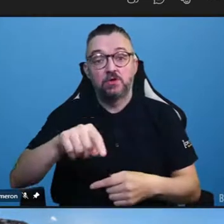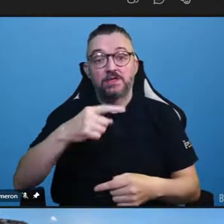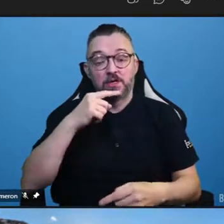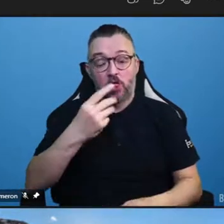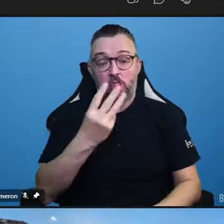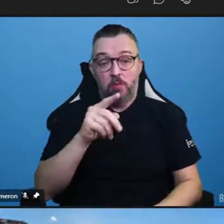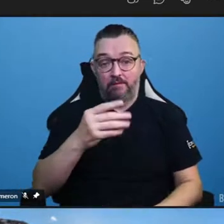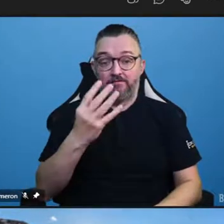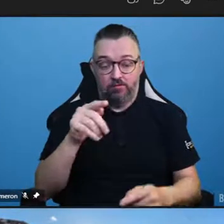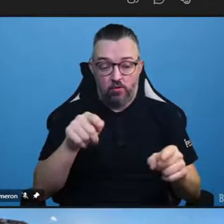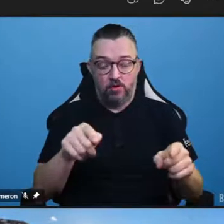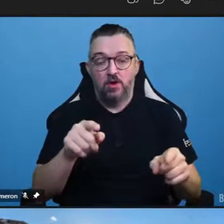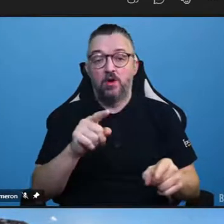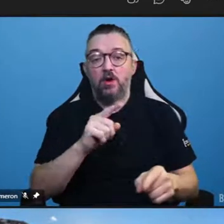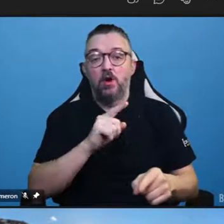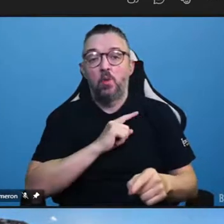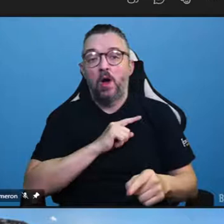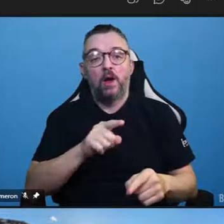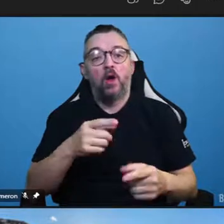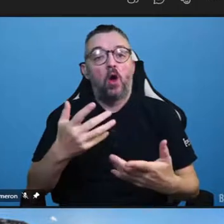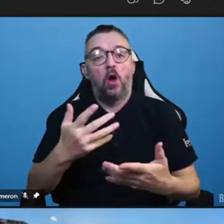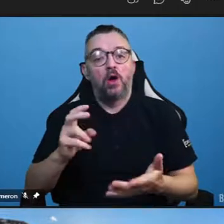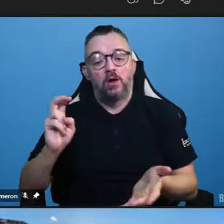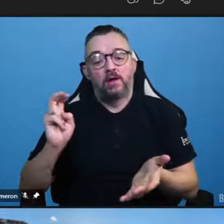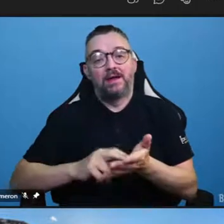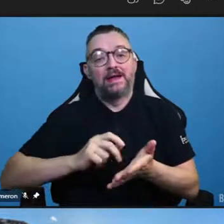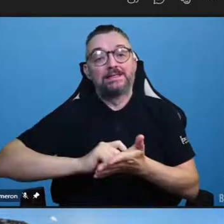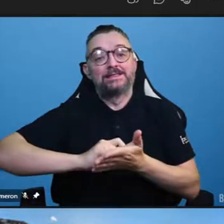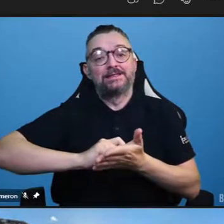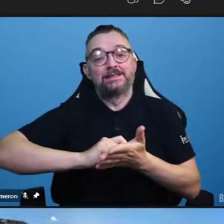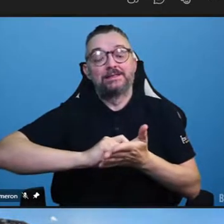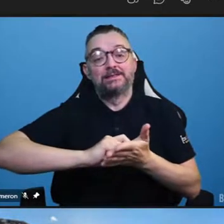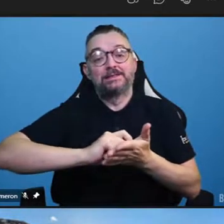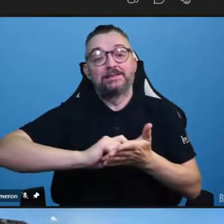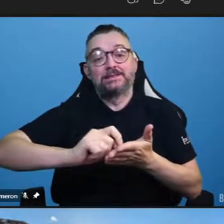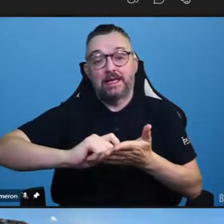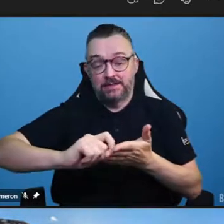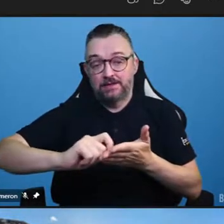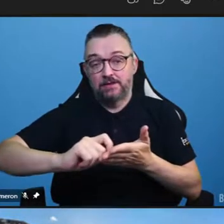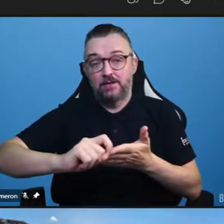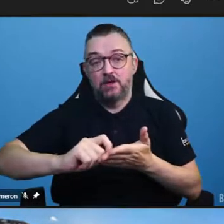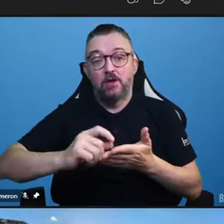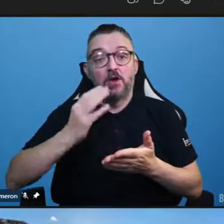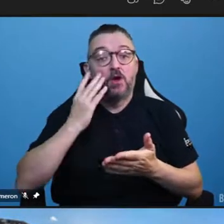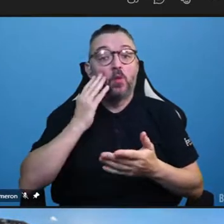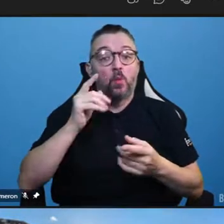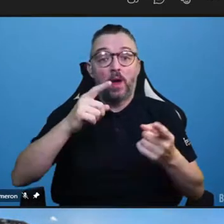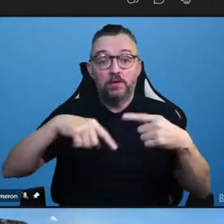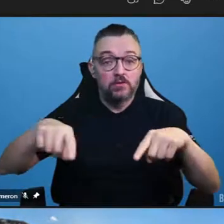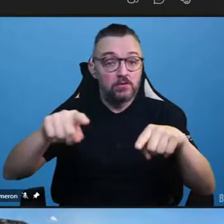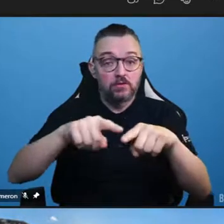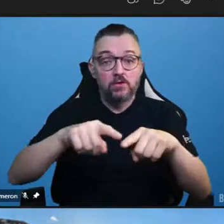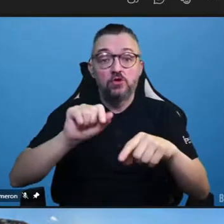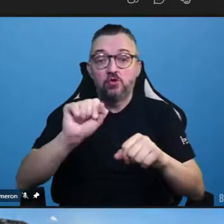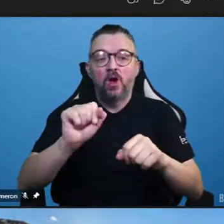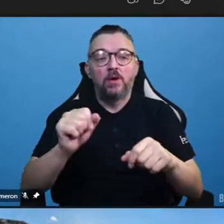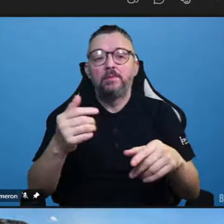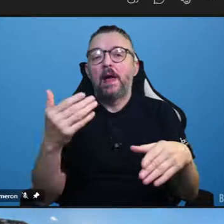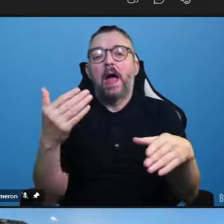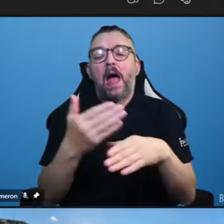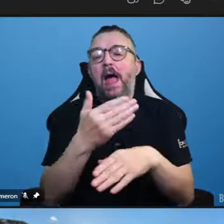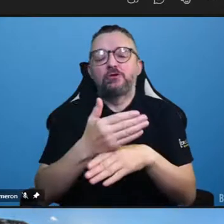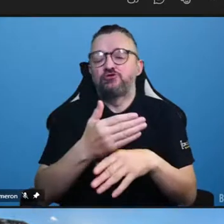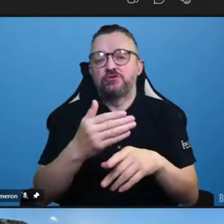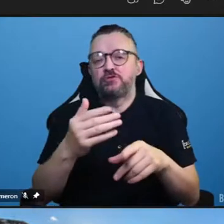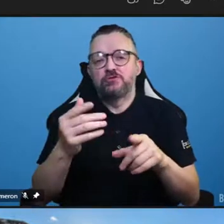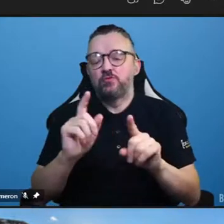3.4 because they aren't signed yet, and that will happen after you take the action that you're required to under